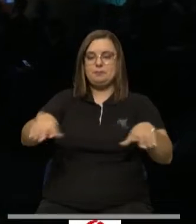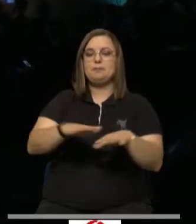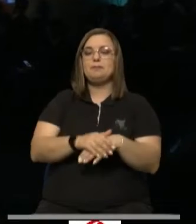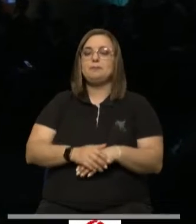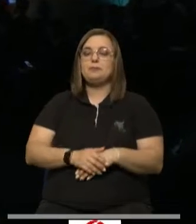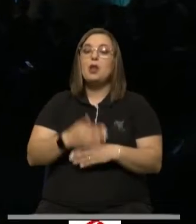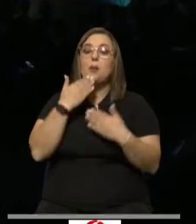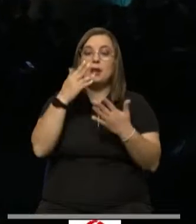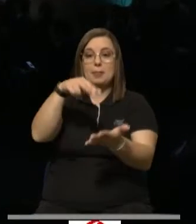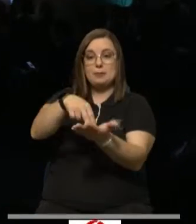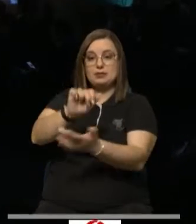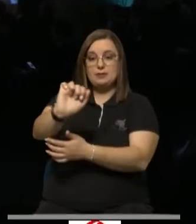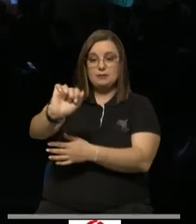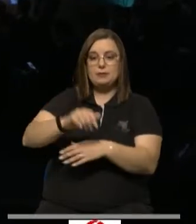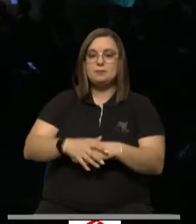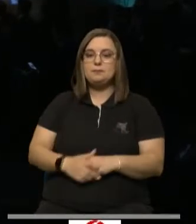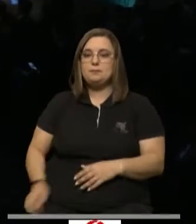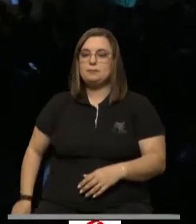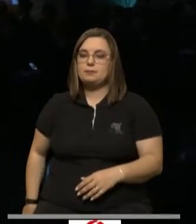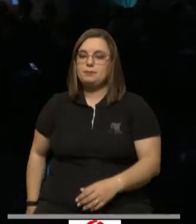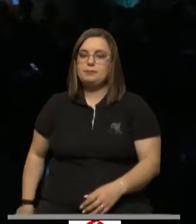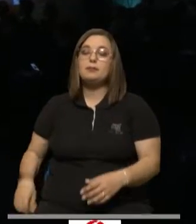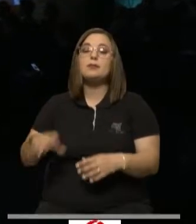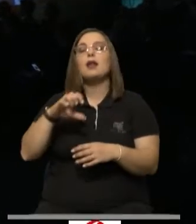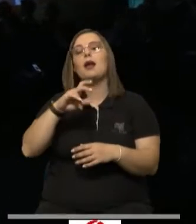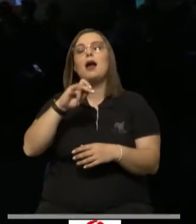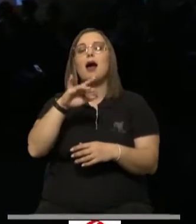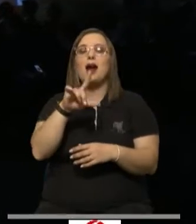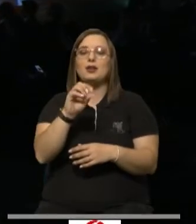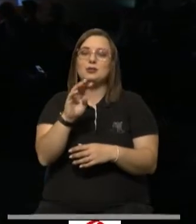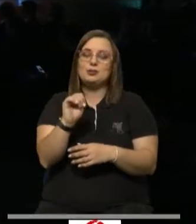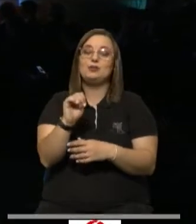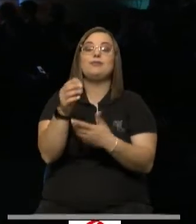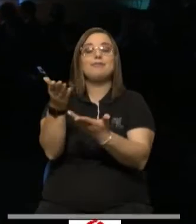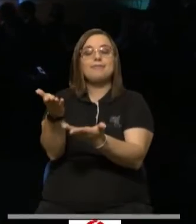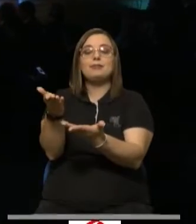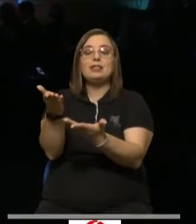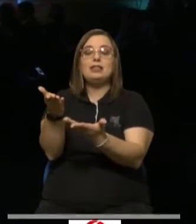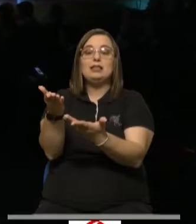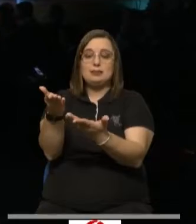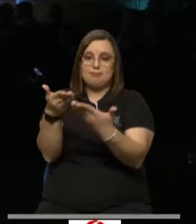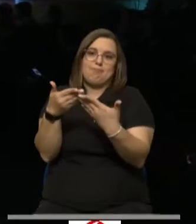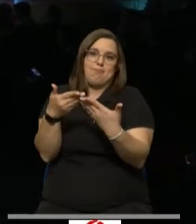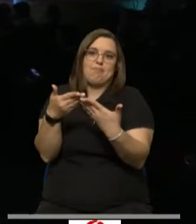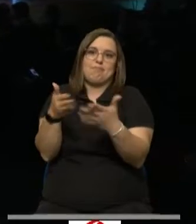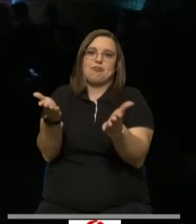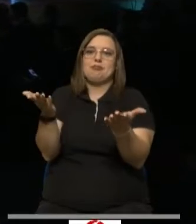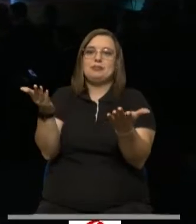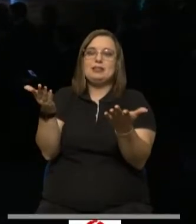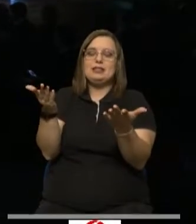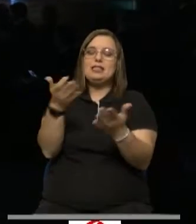stage, and thank you very much for your presence. Carlos Moedas, who